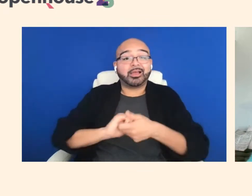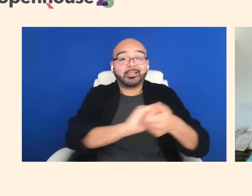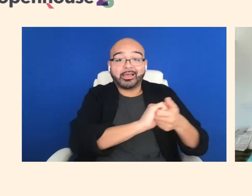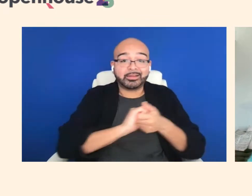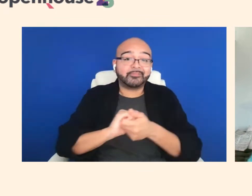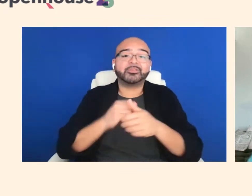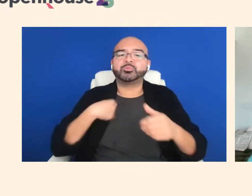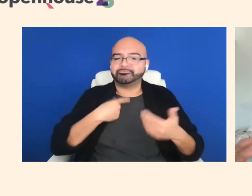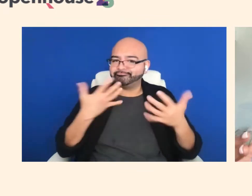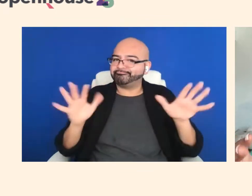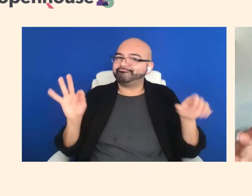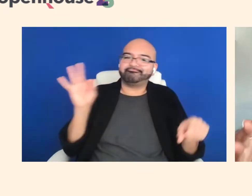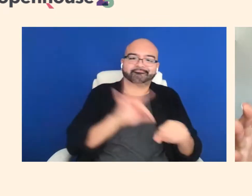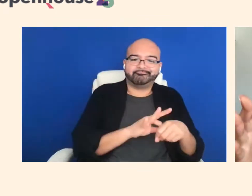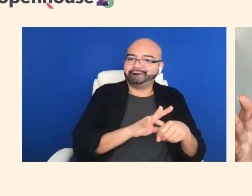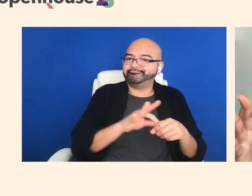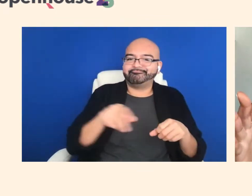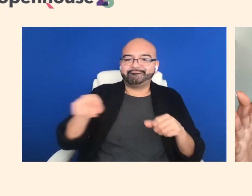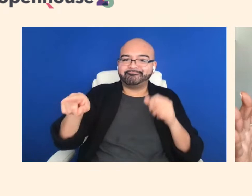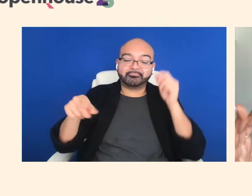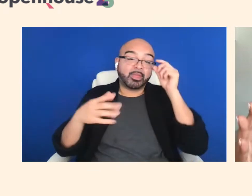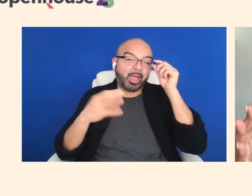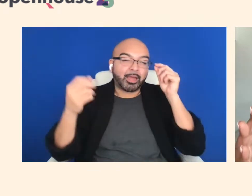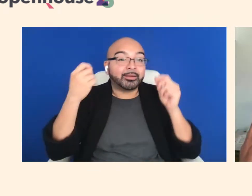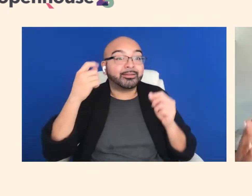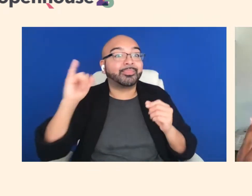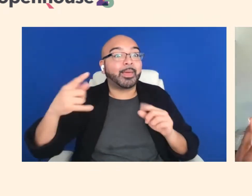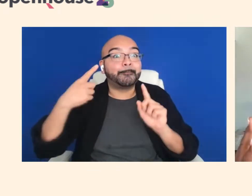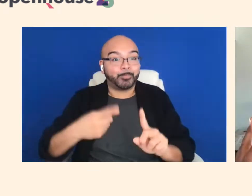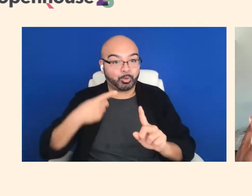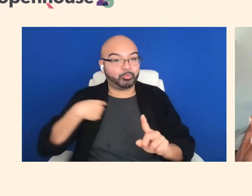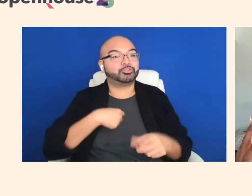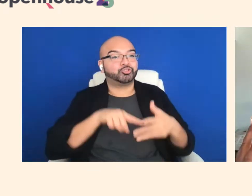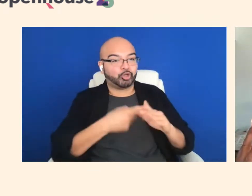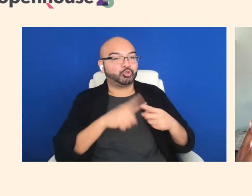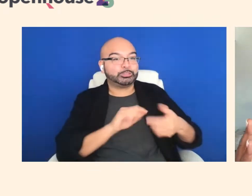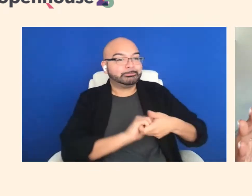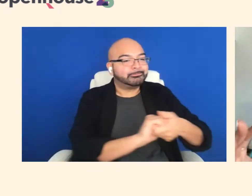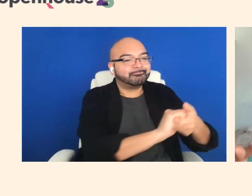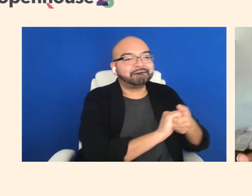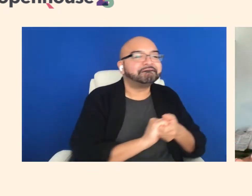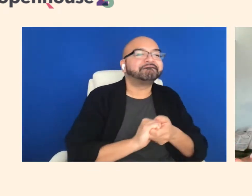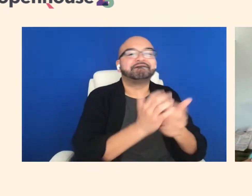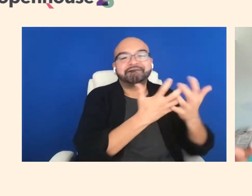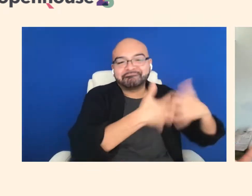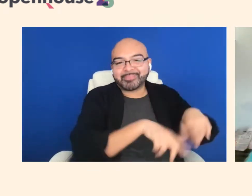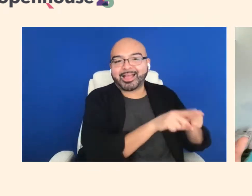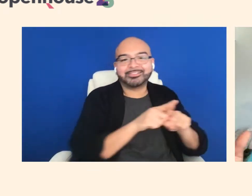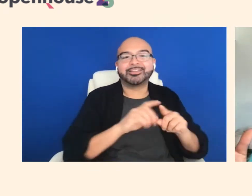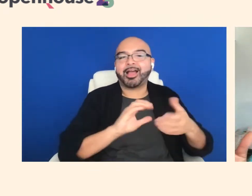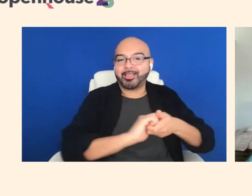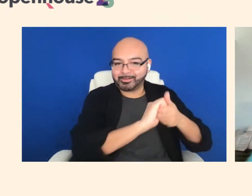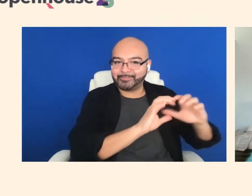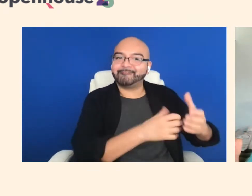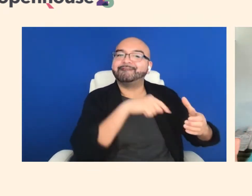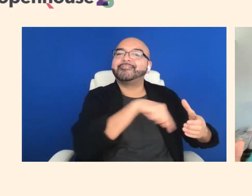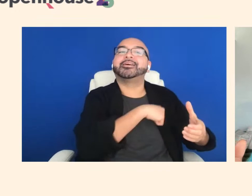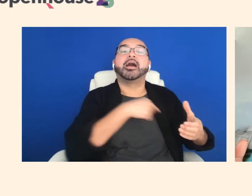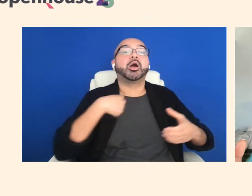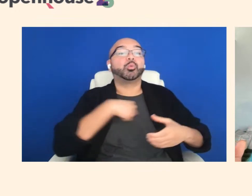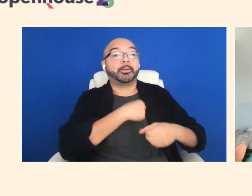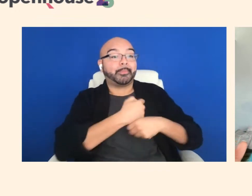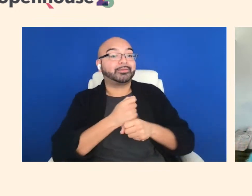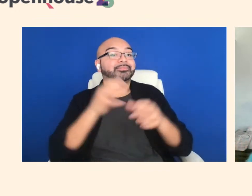voted that, and this is at the point when you start to gel into a collective, right? And you make decisions about who you